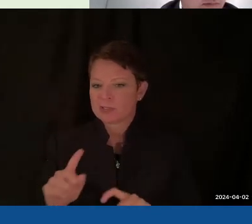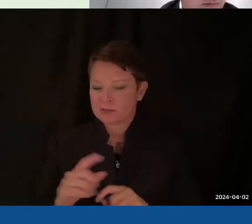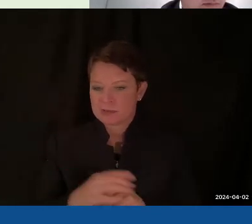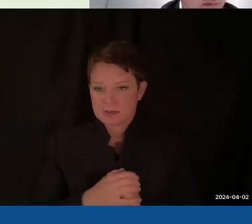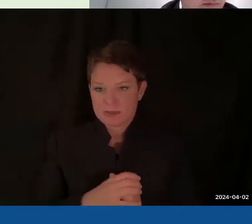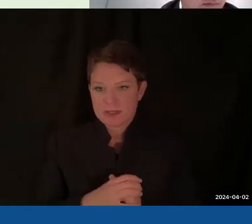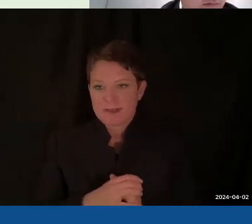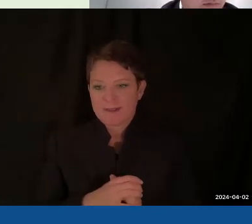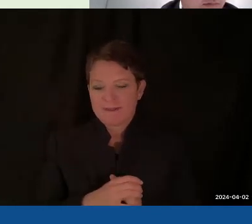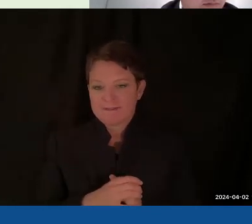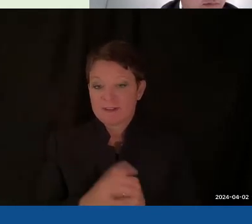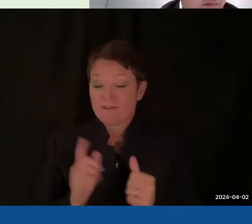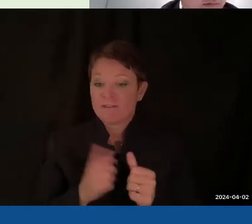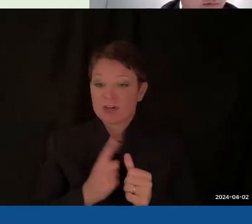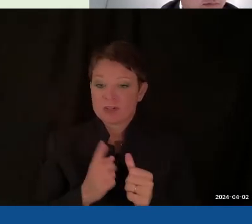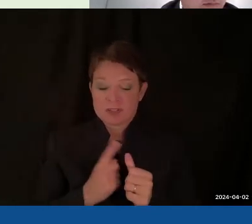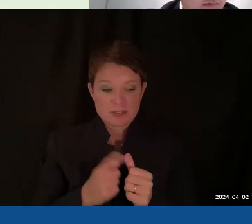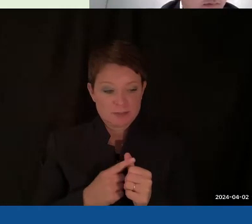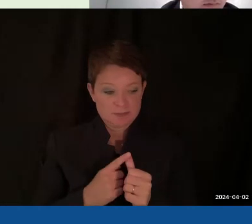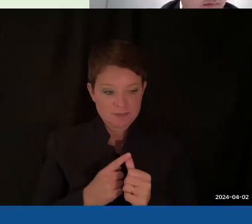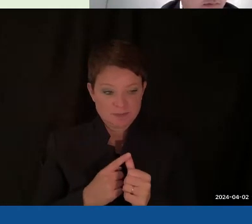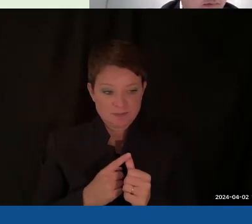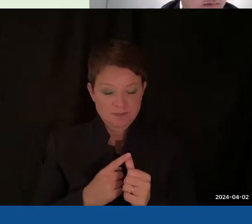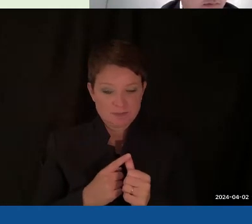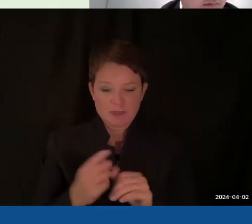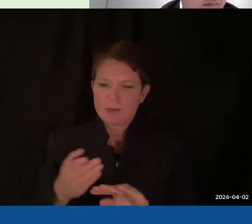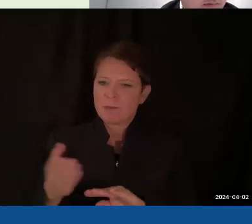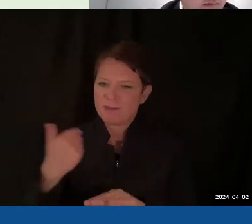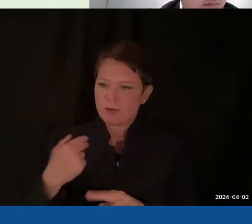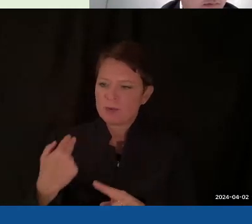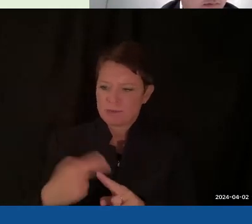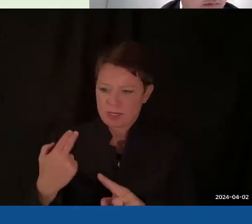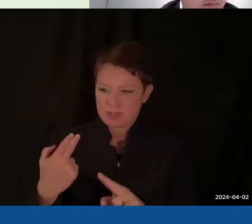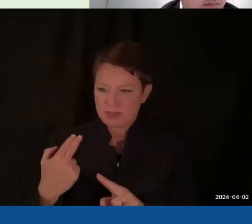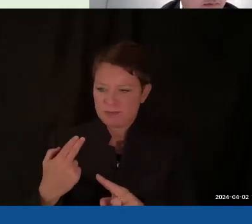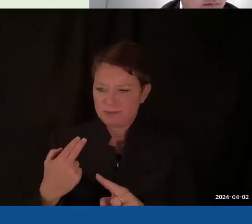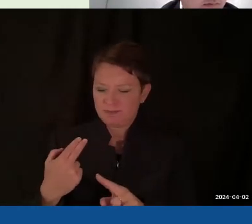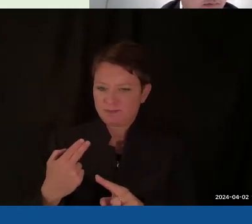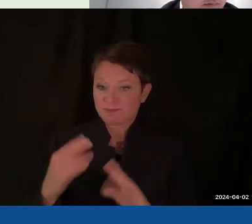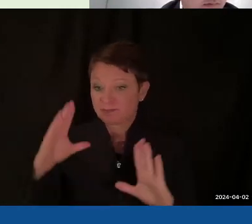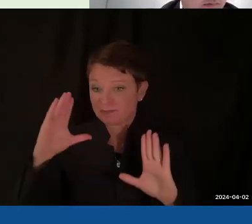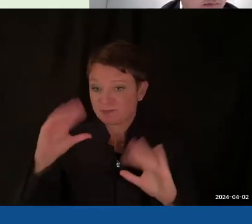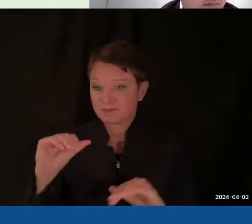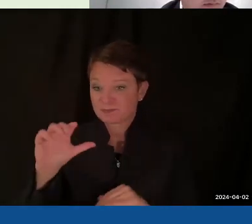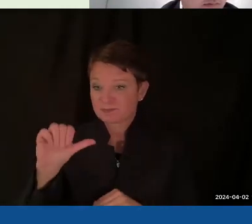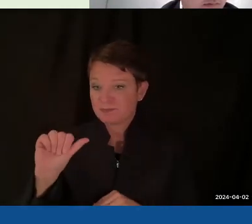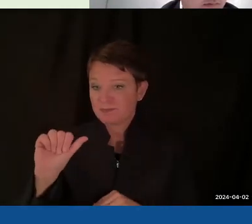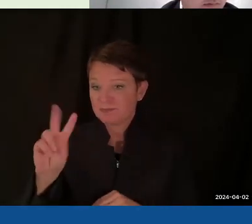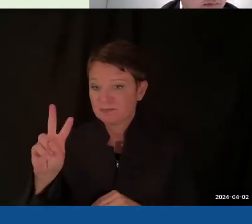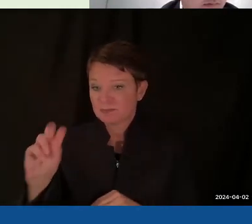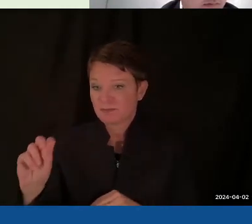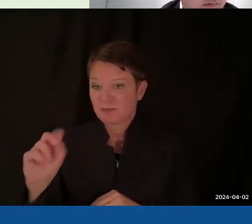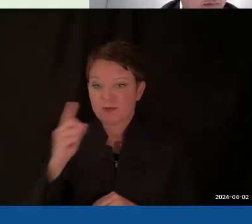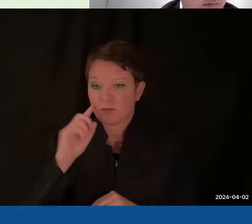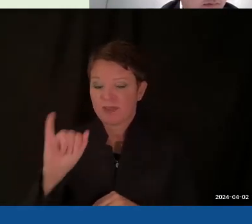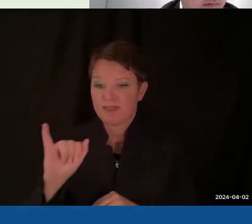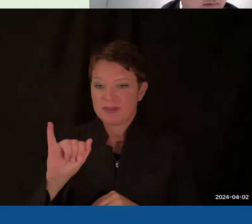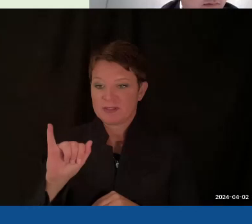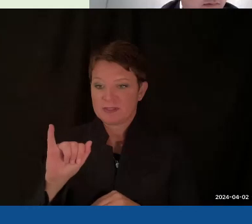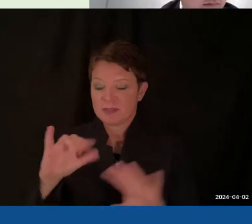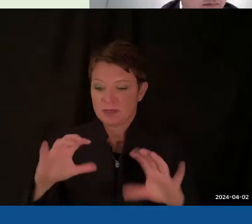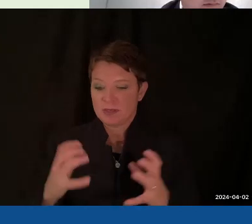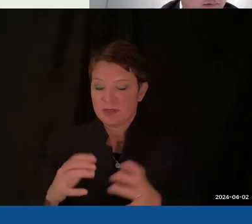ask. The first one is, before it was mentioned that the expected AVO for this plan would